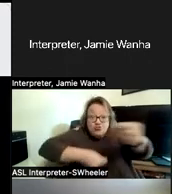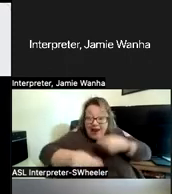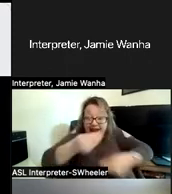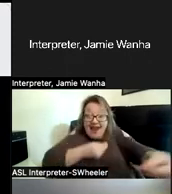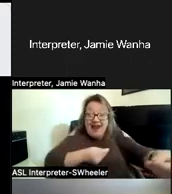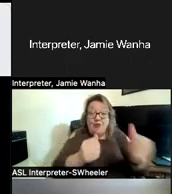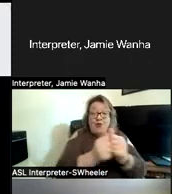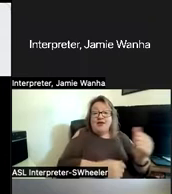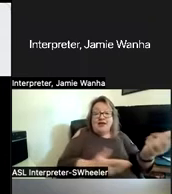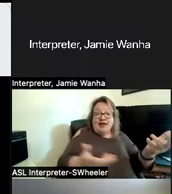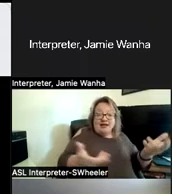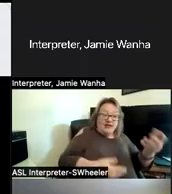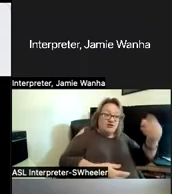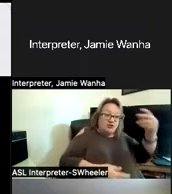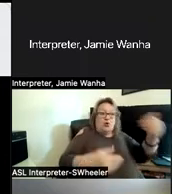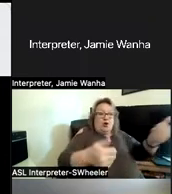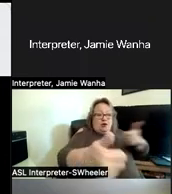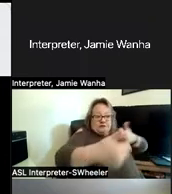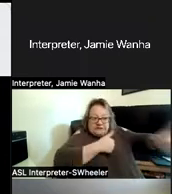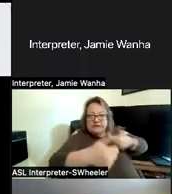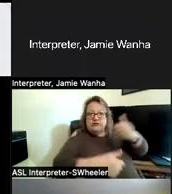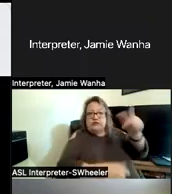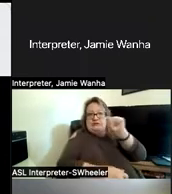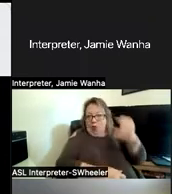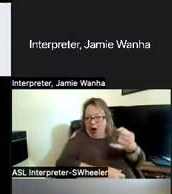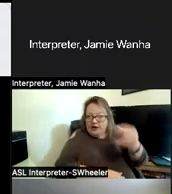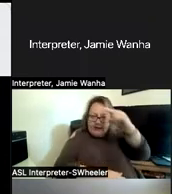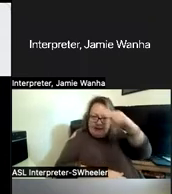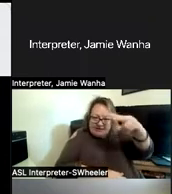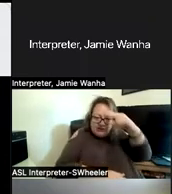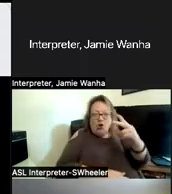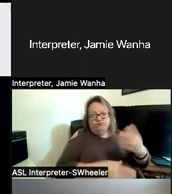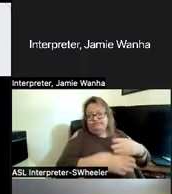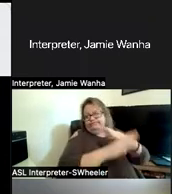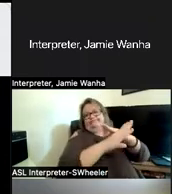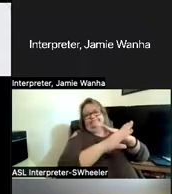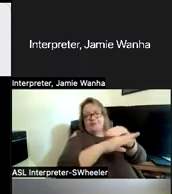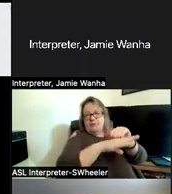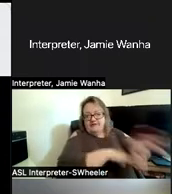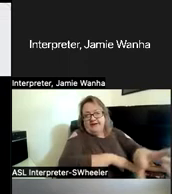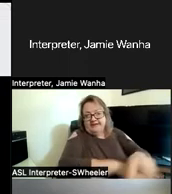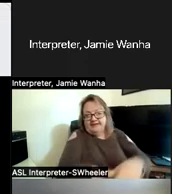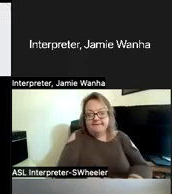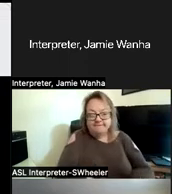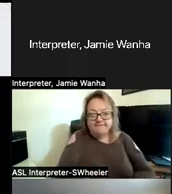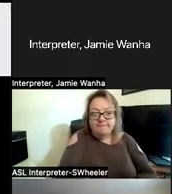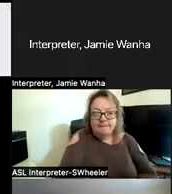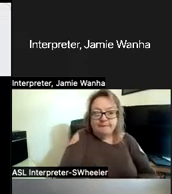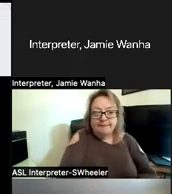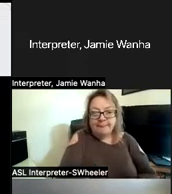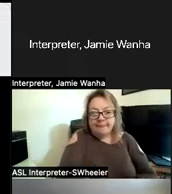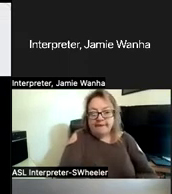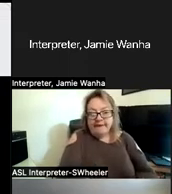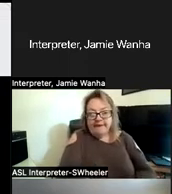the trade between San Diego and Tijuana will be seriously affected, impacting the economy.